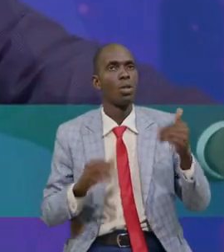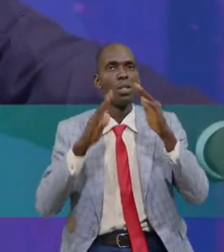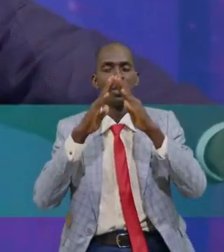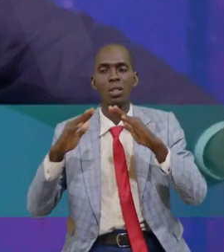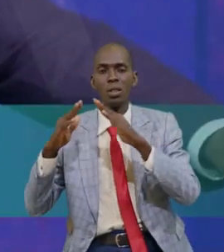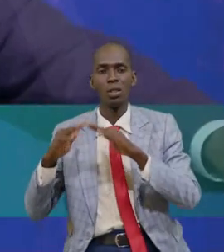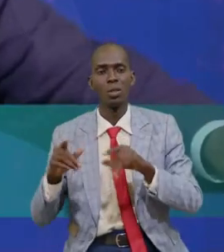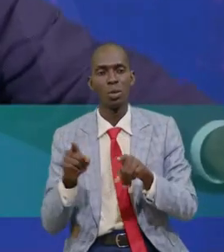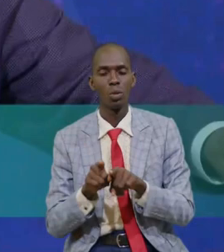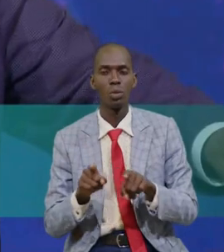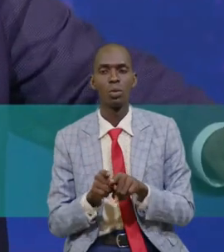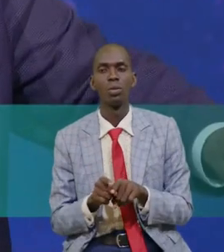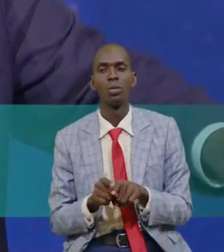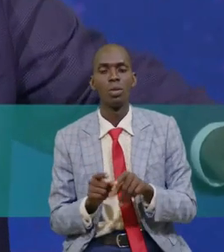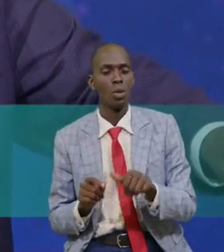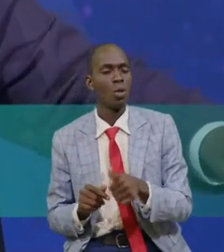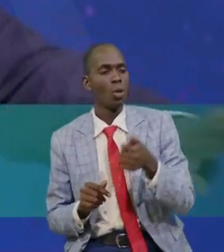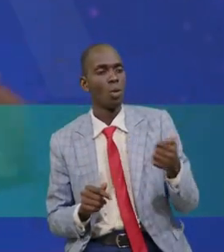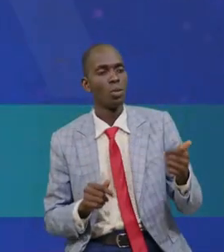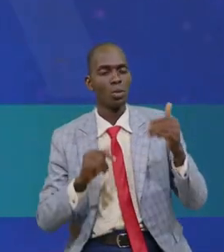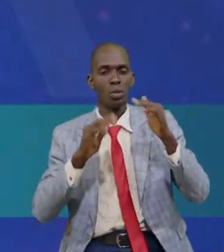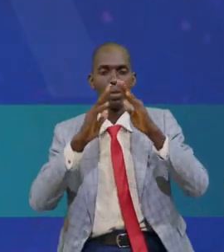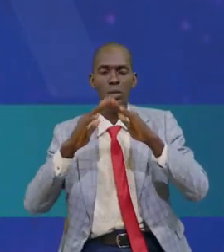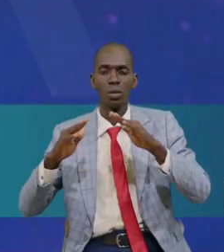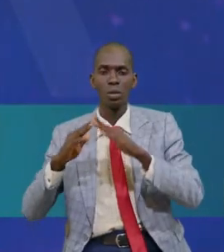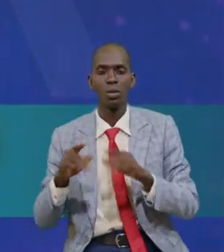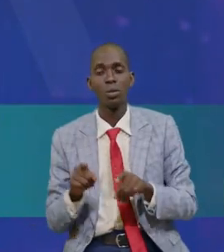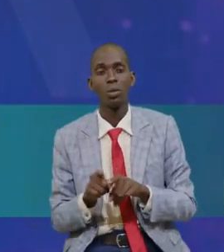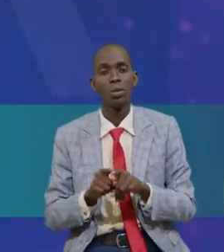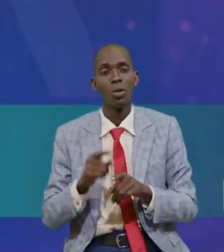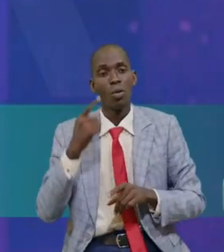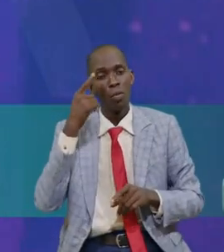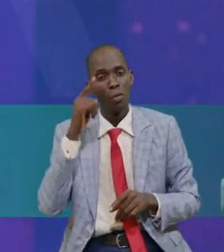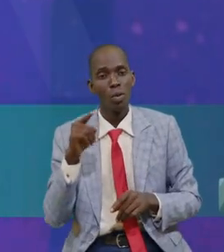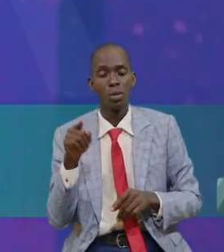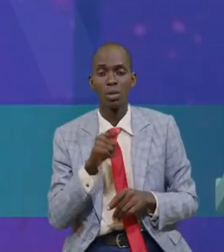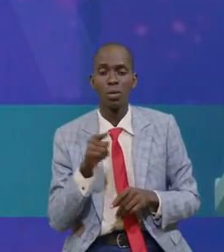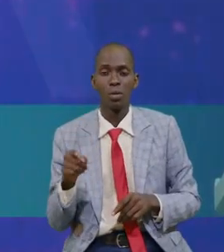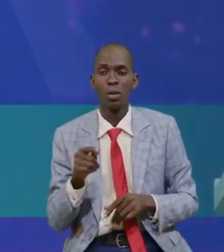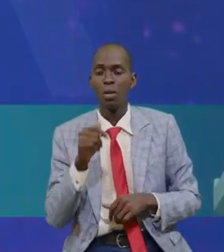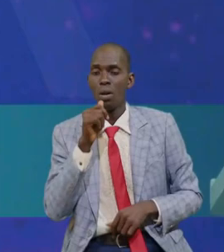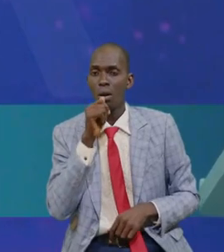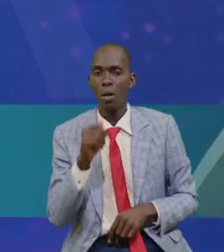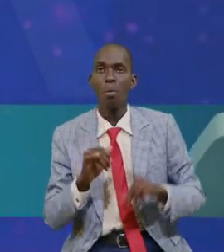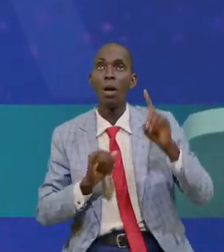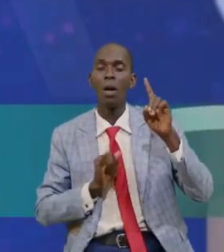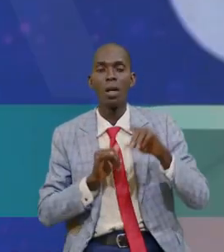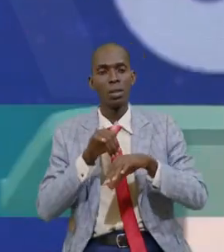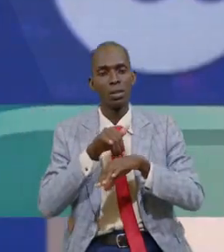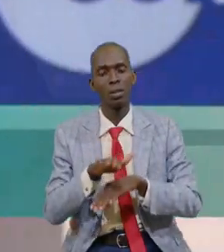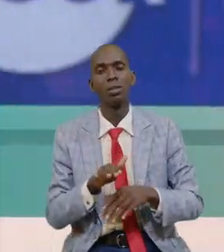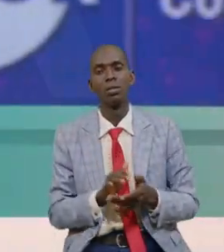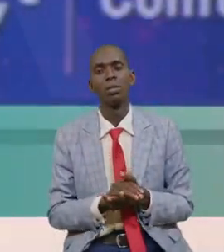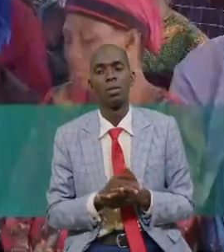also. Other cities also. For therefore am I sent. The Lord